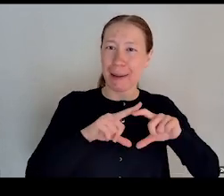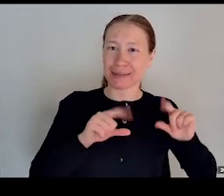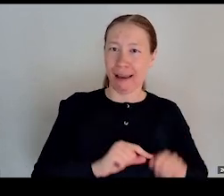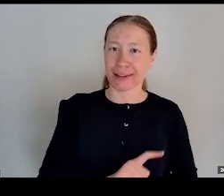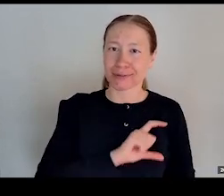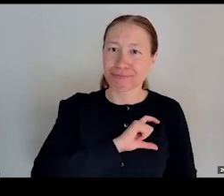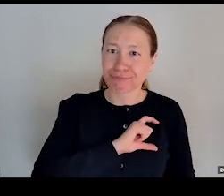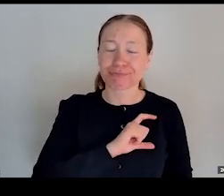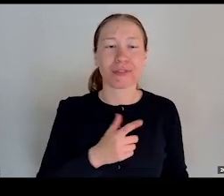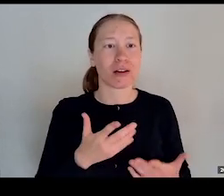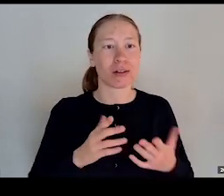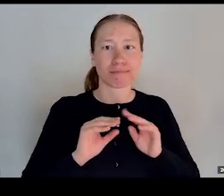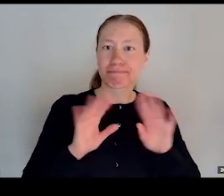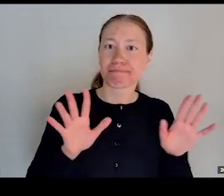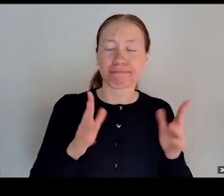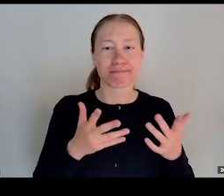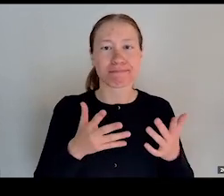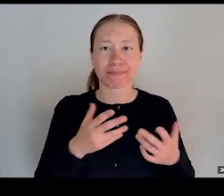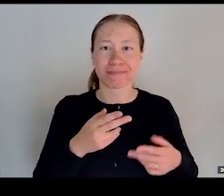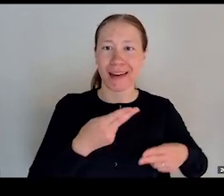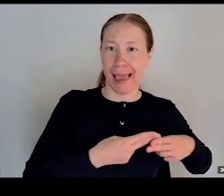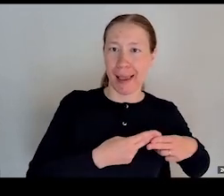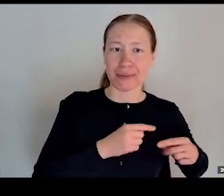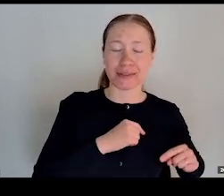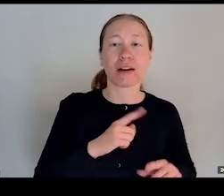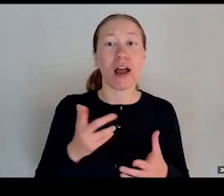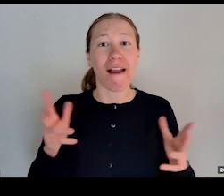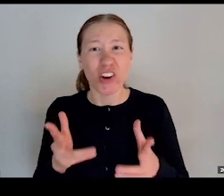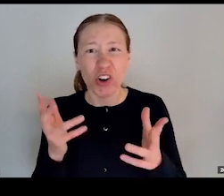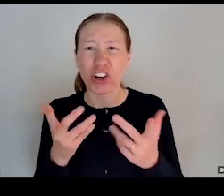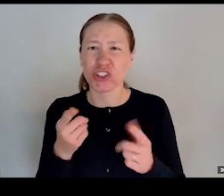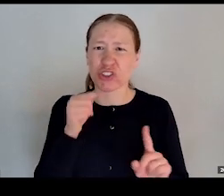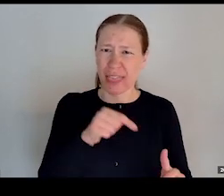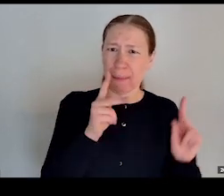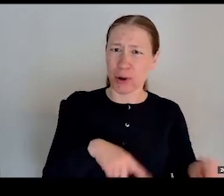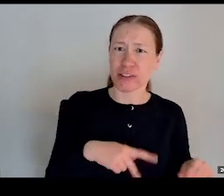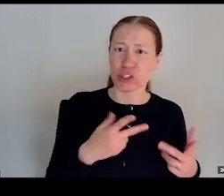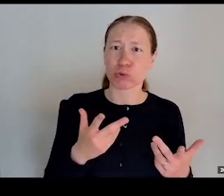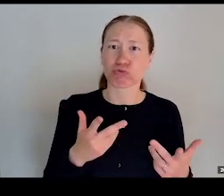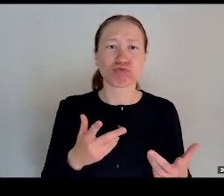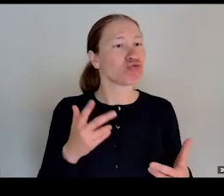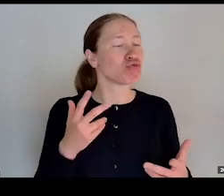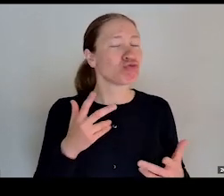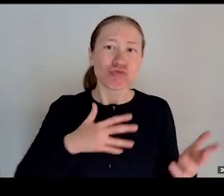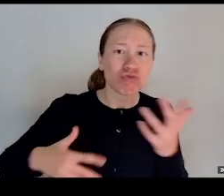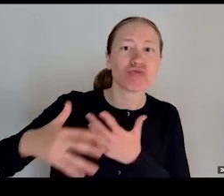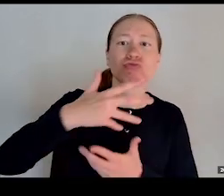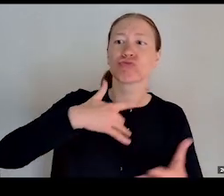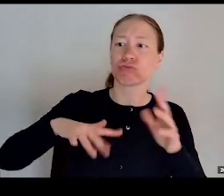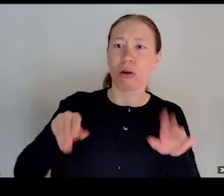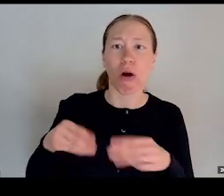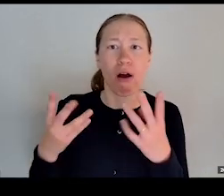plain, large printed name tags and encourage them to verbally offer help so that people aren't just having to seek them out and wonder who's responsible for